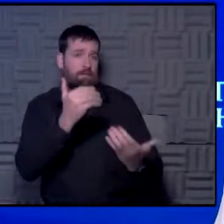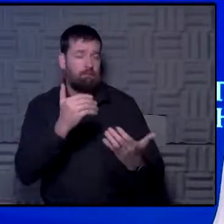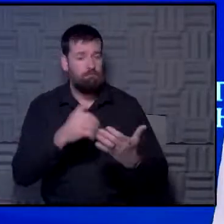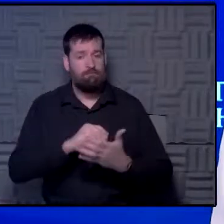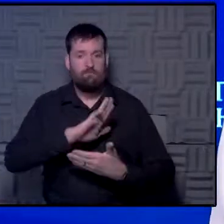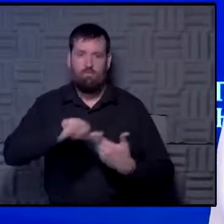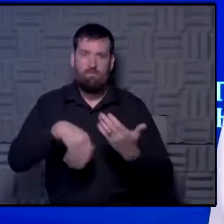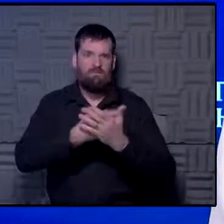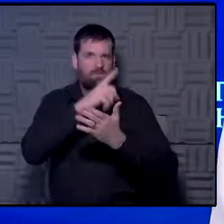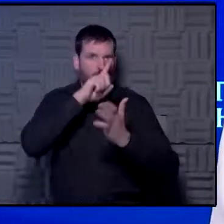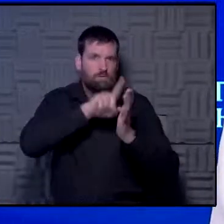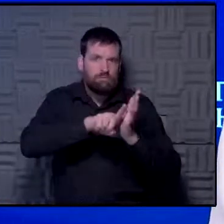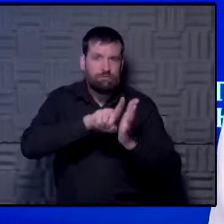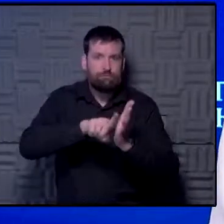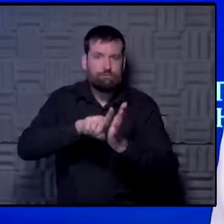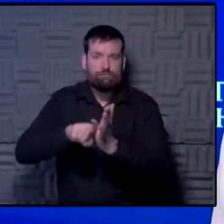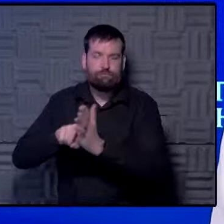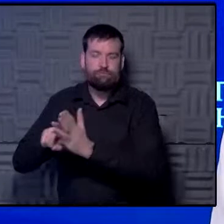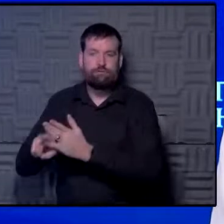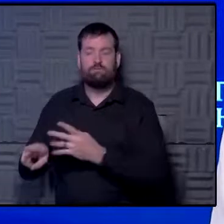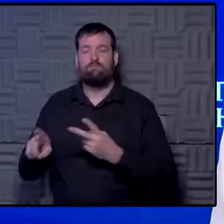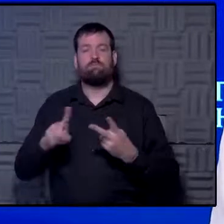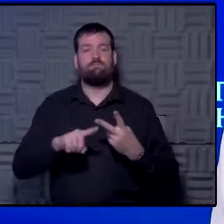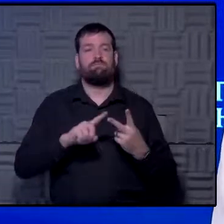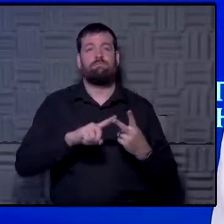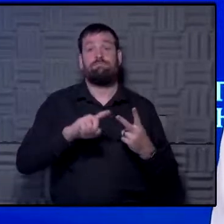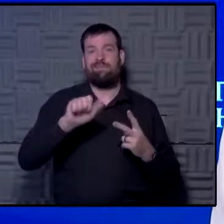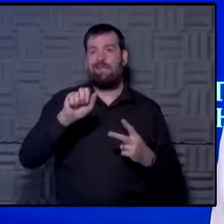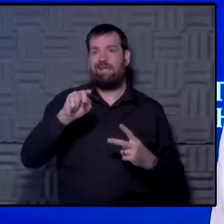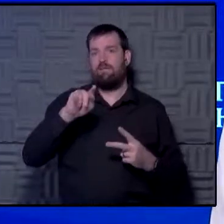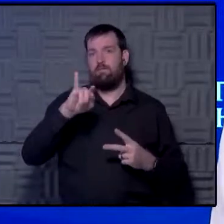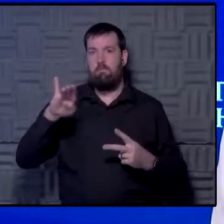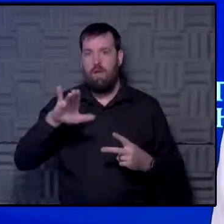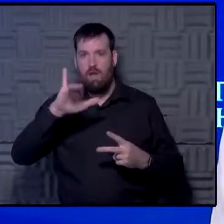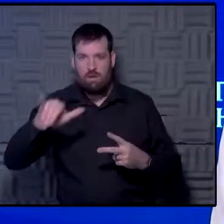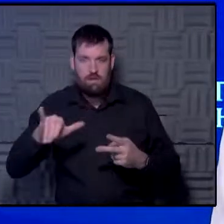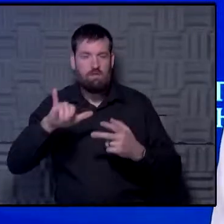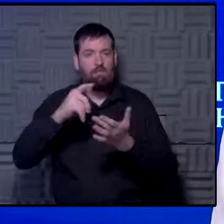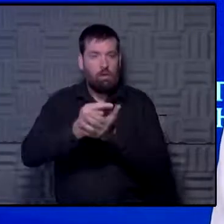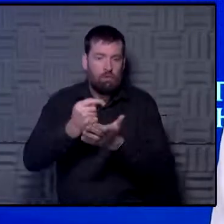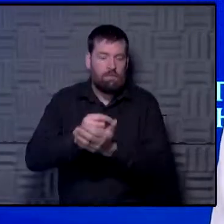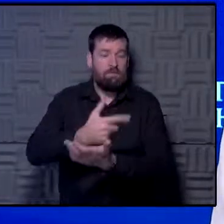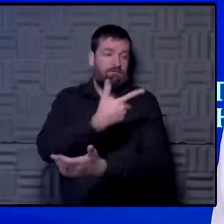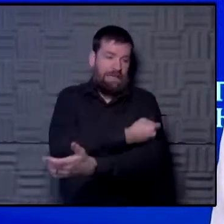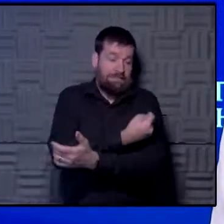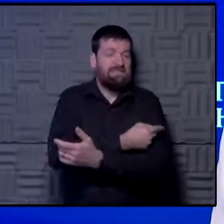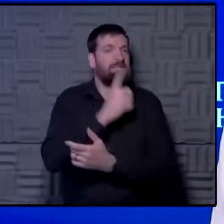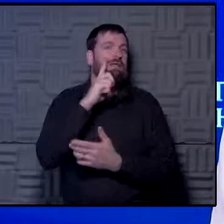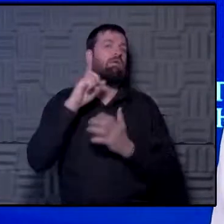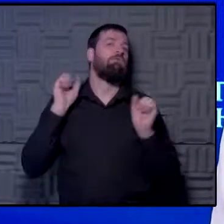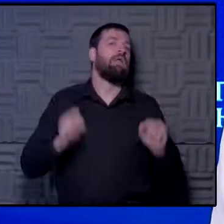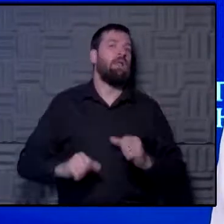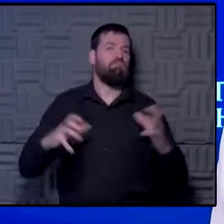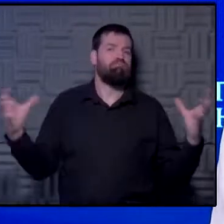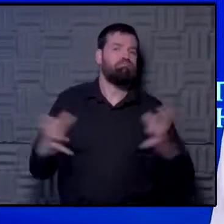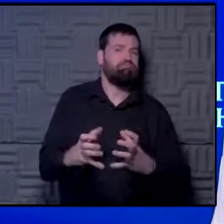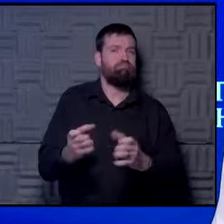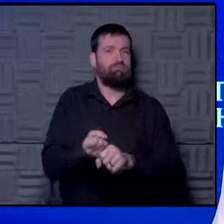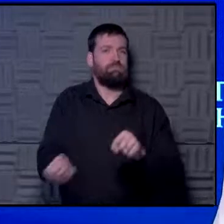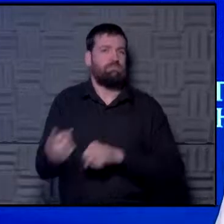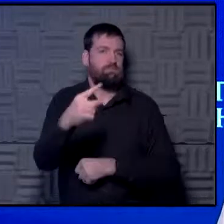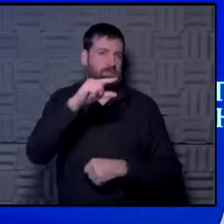the research work that's going on out there, and for things like monoclonal antibodies and vaccines, which tend to make us think that we'll be able to get back together by next